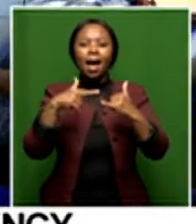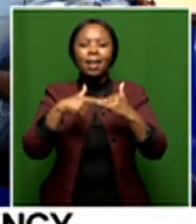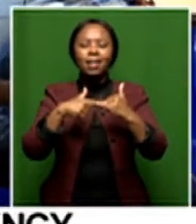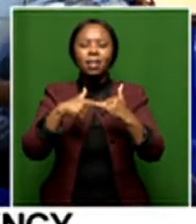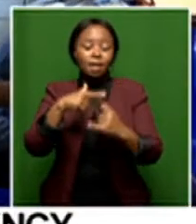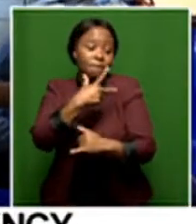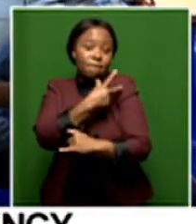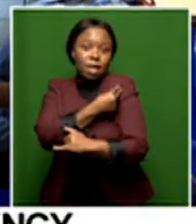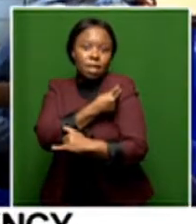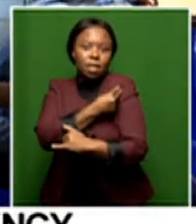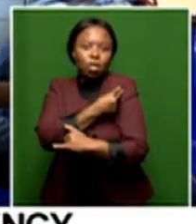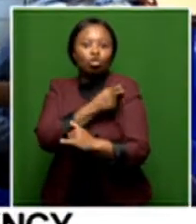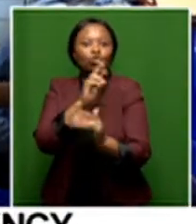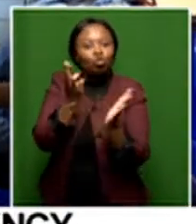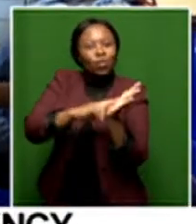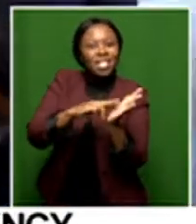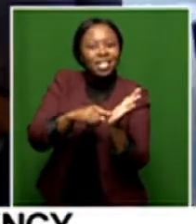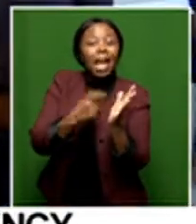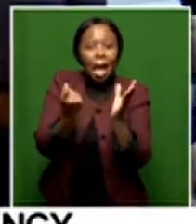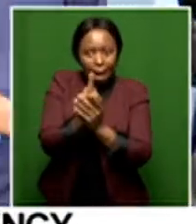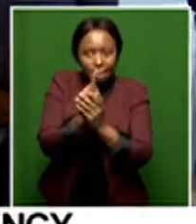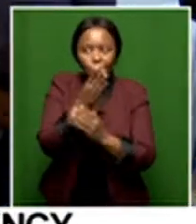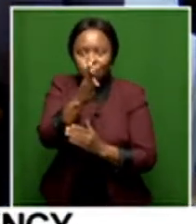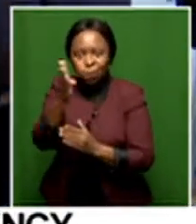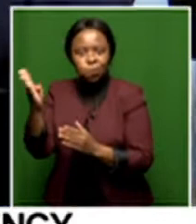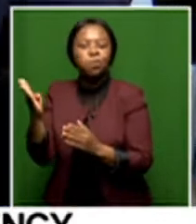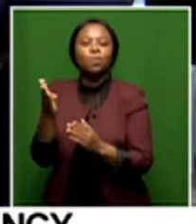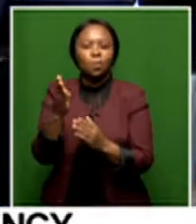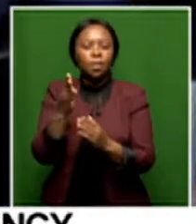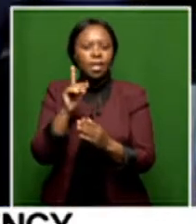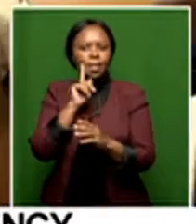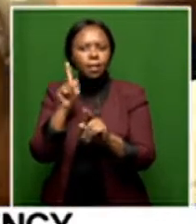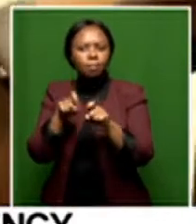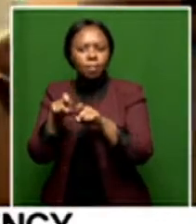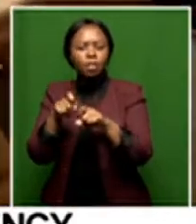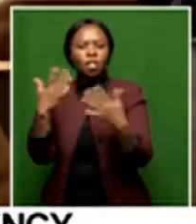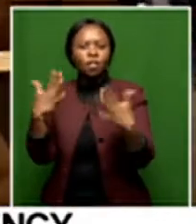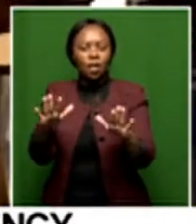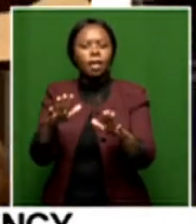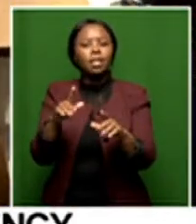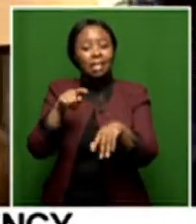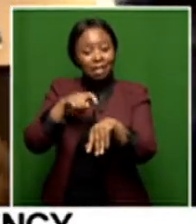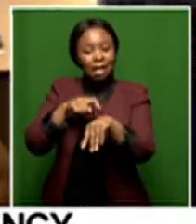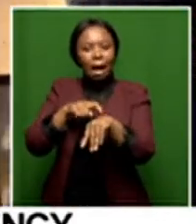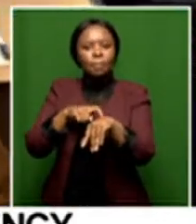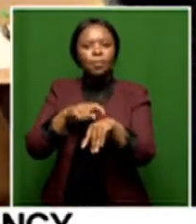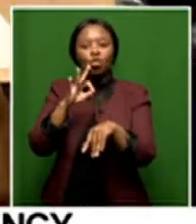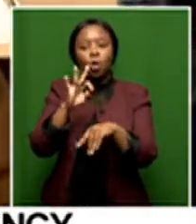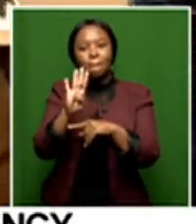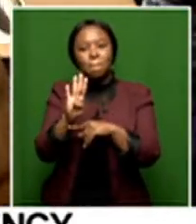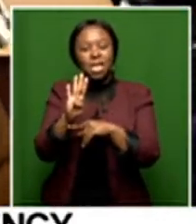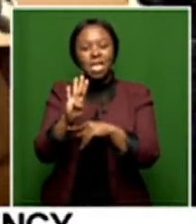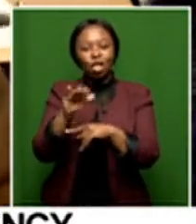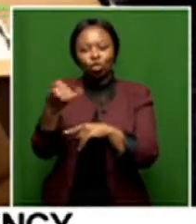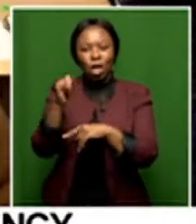registration. That's happening, that's been tested, it's been adjusted through this period with the J&J 3B vaccine